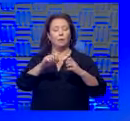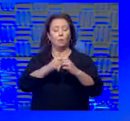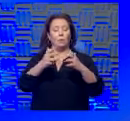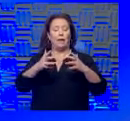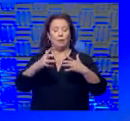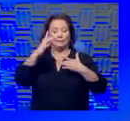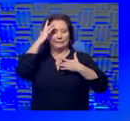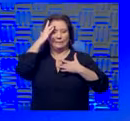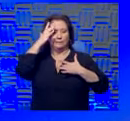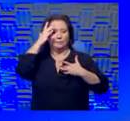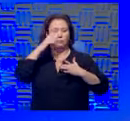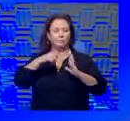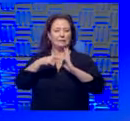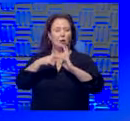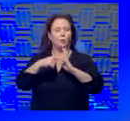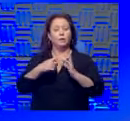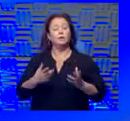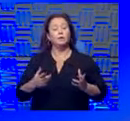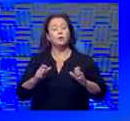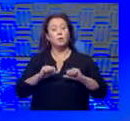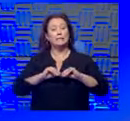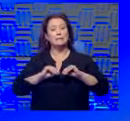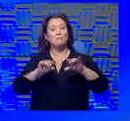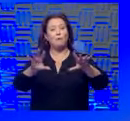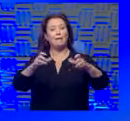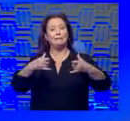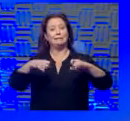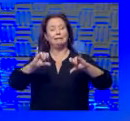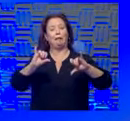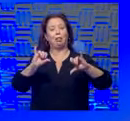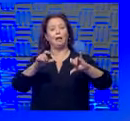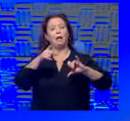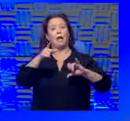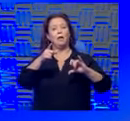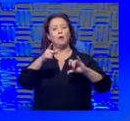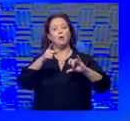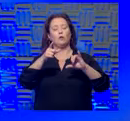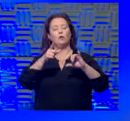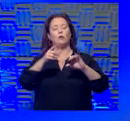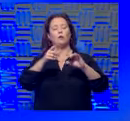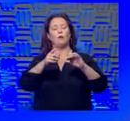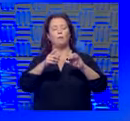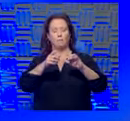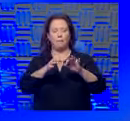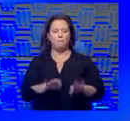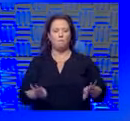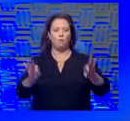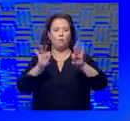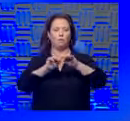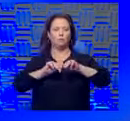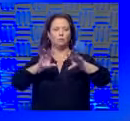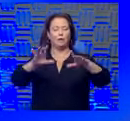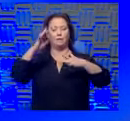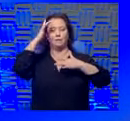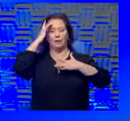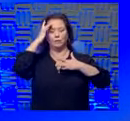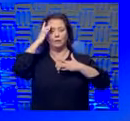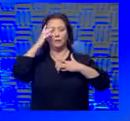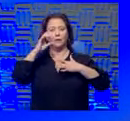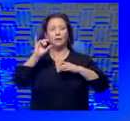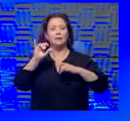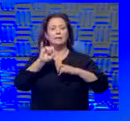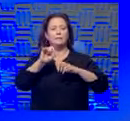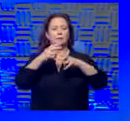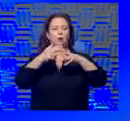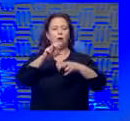any symptoms, but you can still spread the virus. And you are probably more important for spreading the virus, such as similar to a super